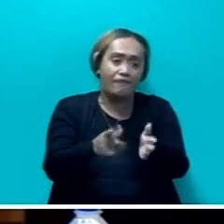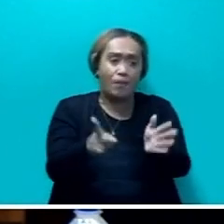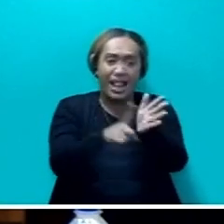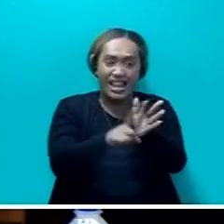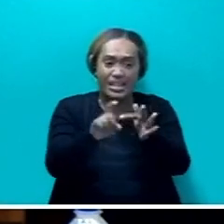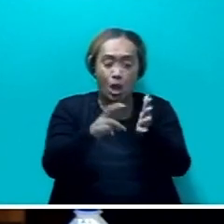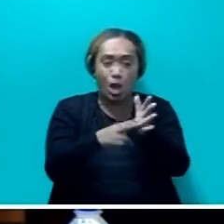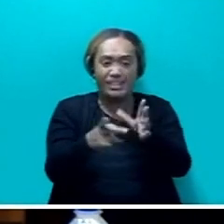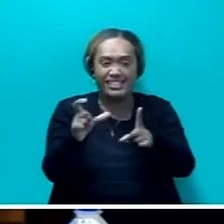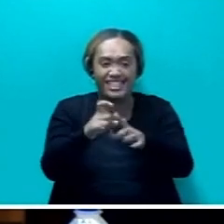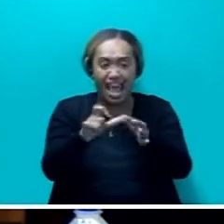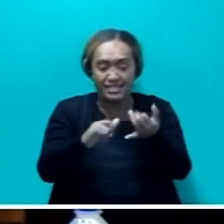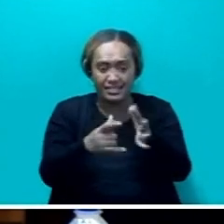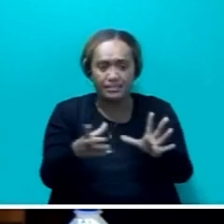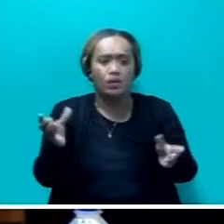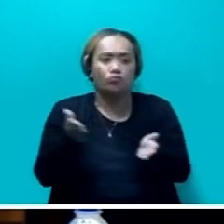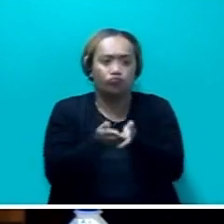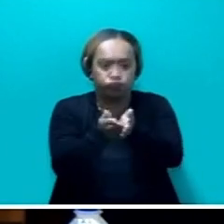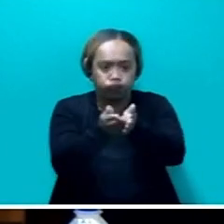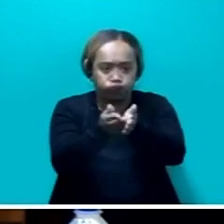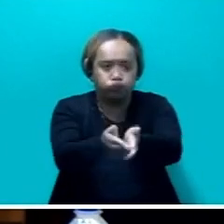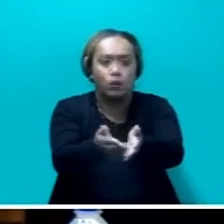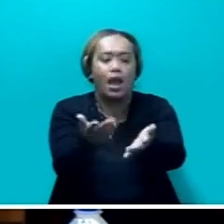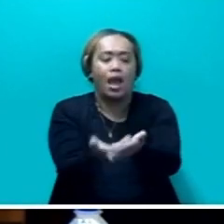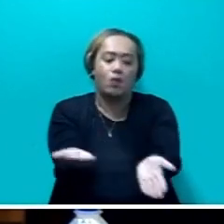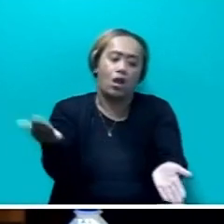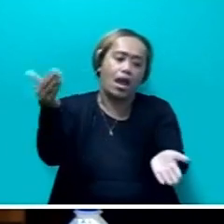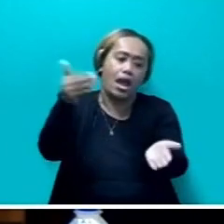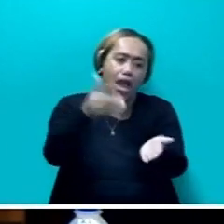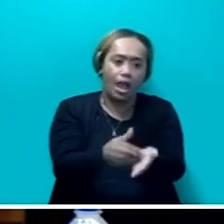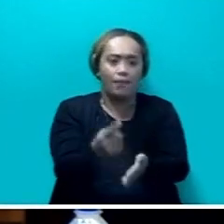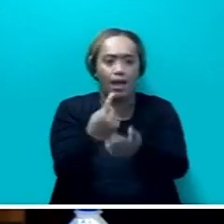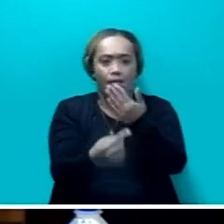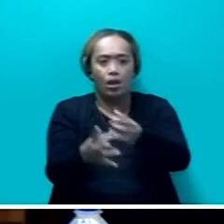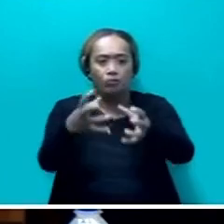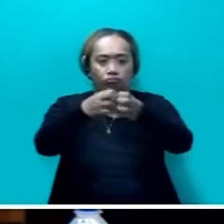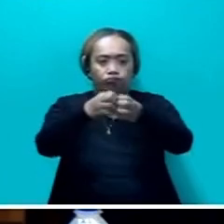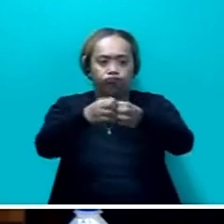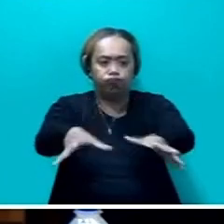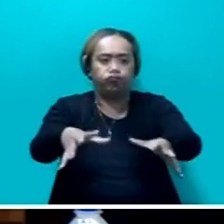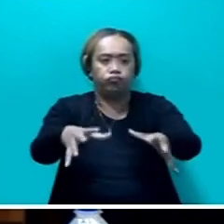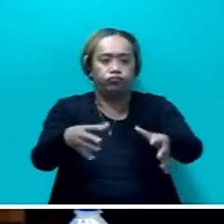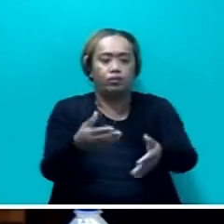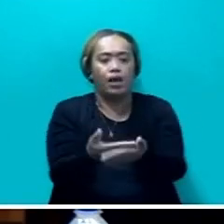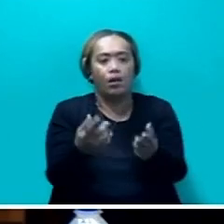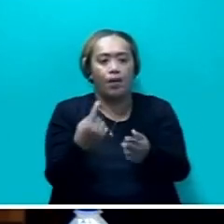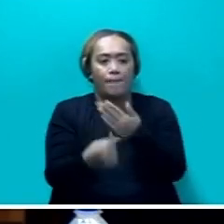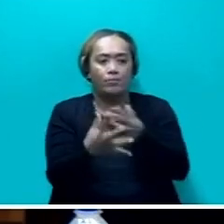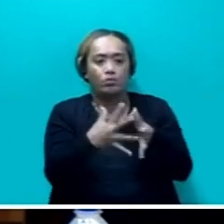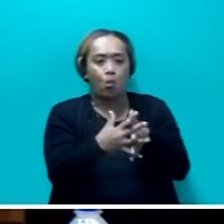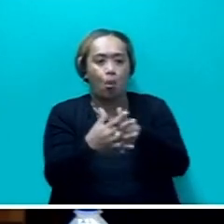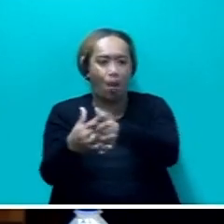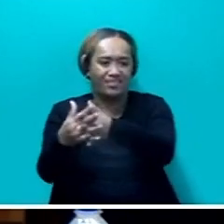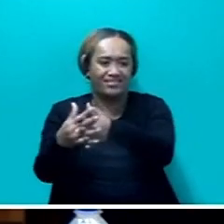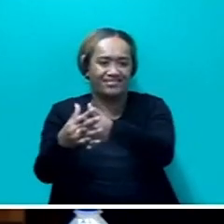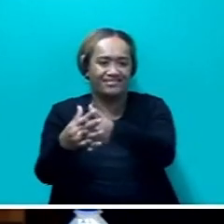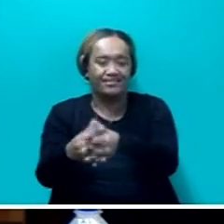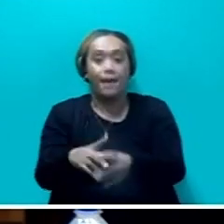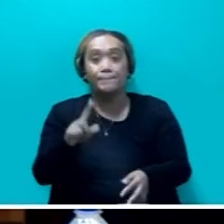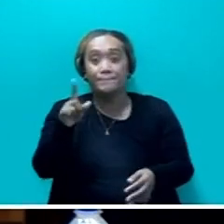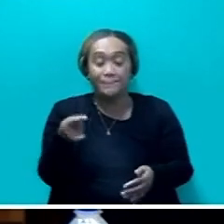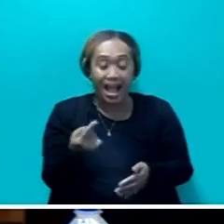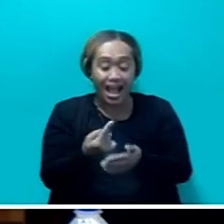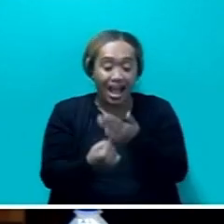that different from those who came ashore after the epic earlier voyage from the west," unquote. Mr. Speaker,